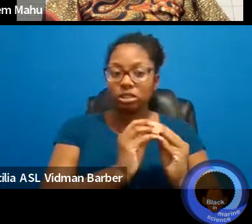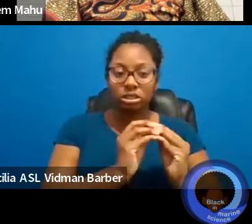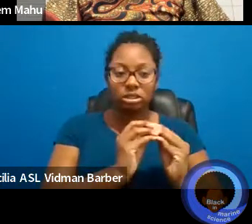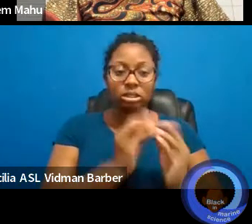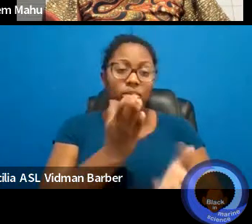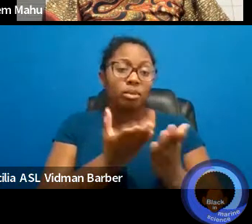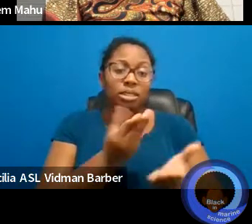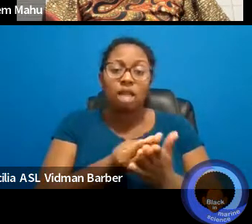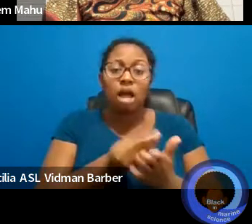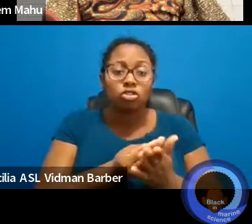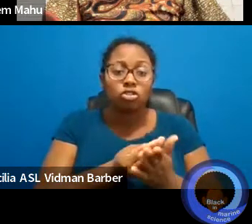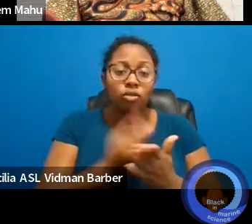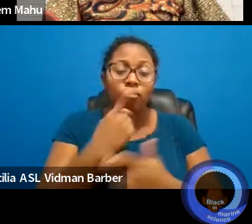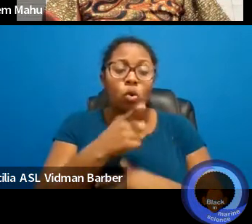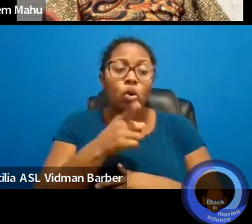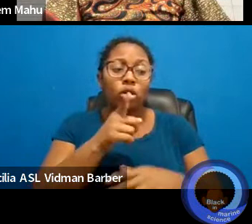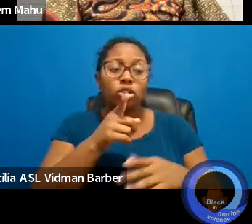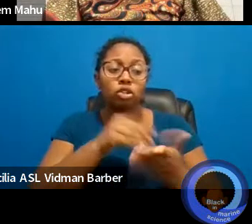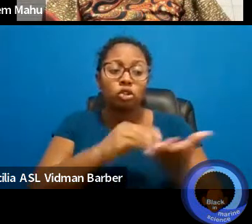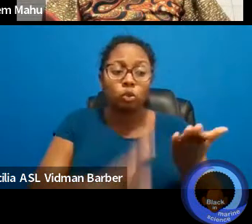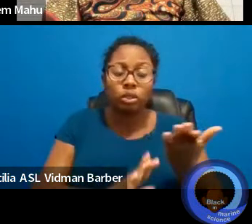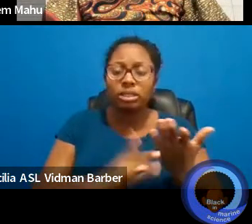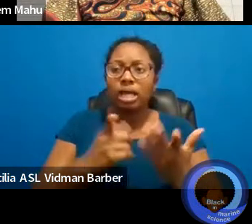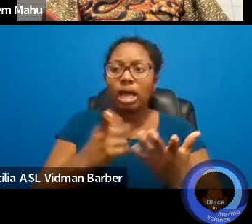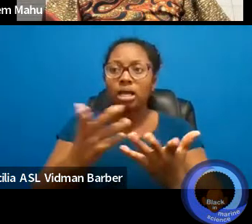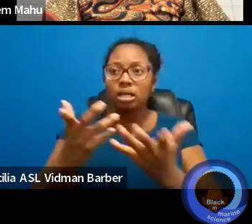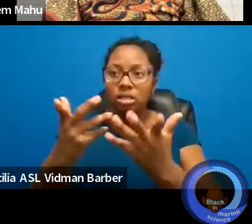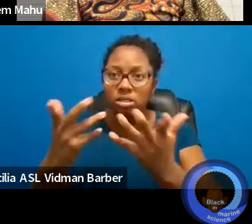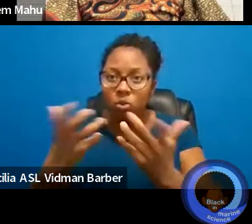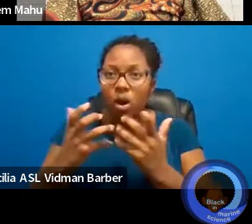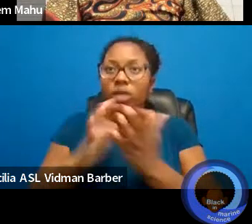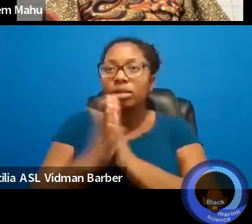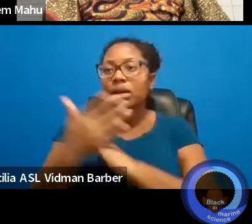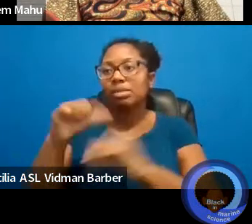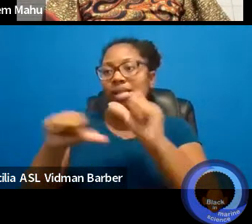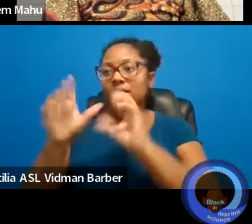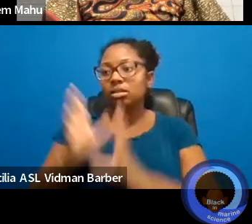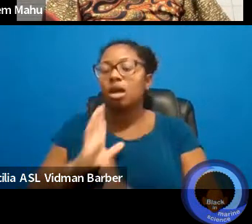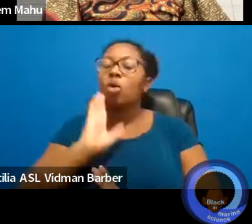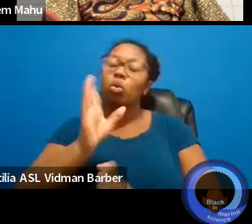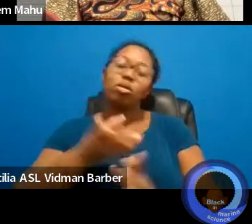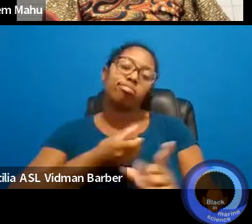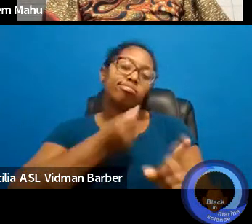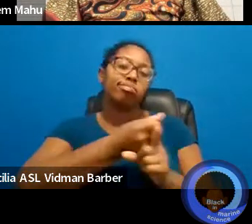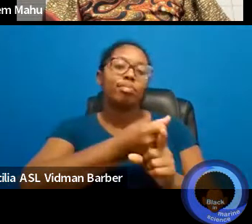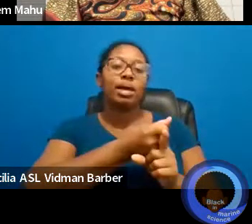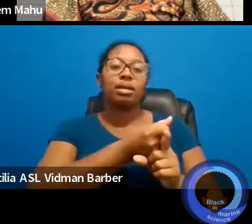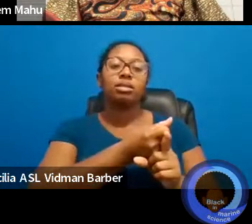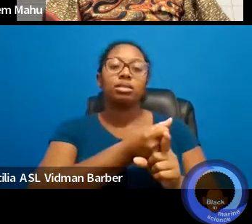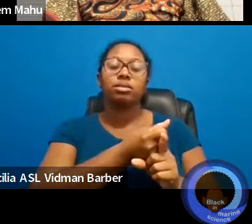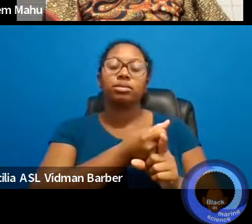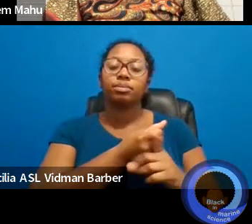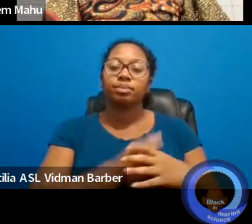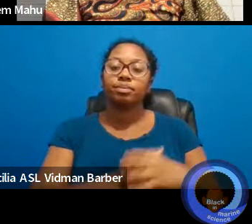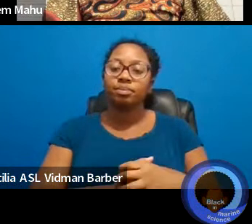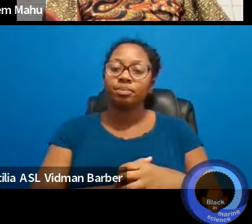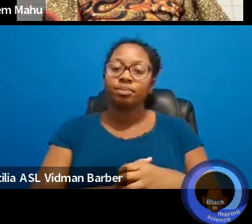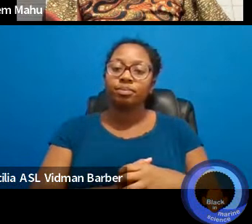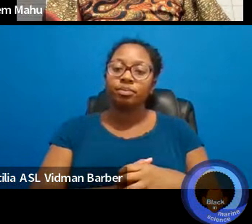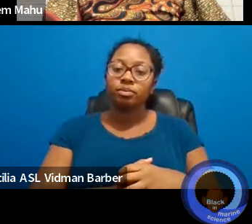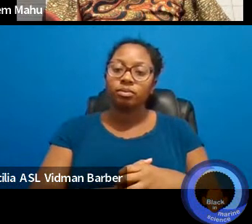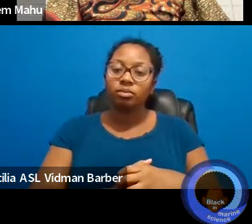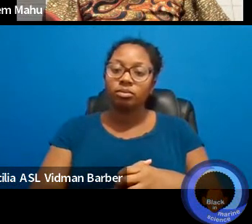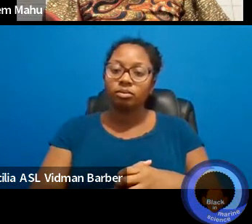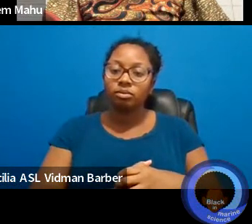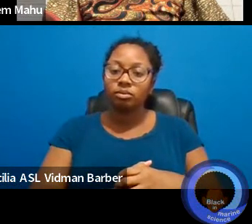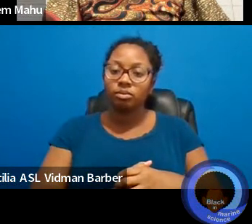scholarships for aspiring scientists, this will truly have a positive impact for West Africa. Thank you, Ms.